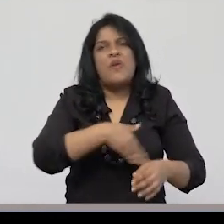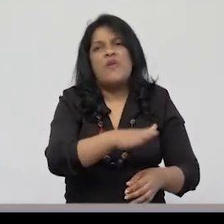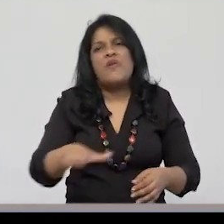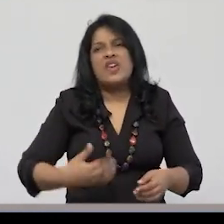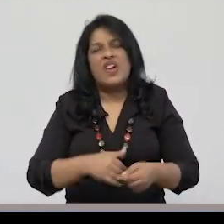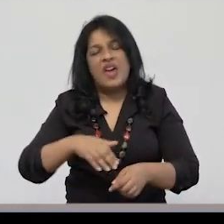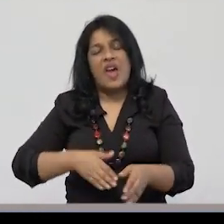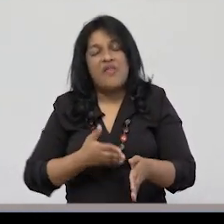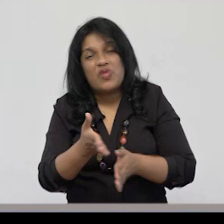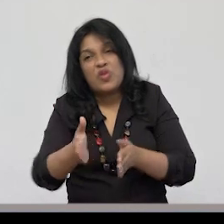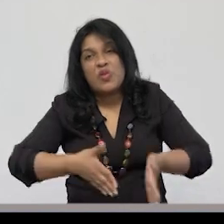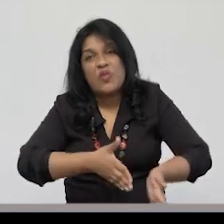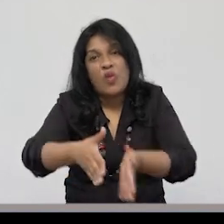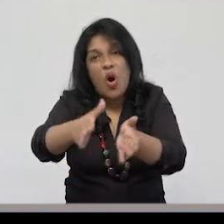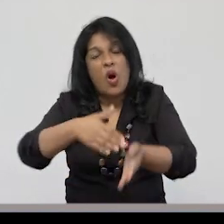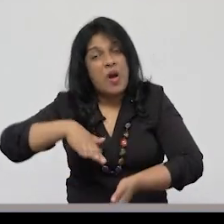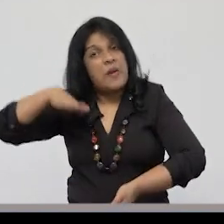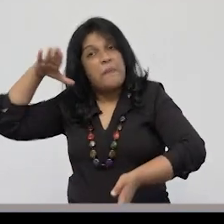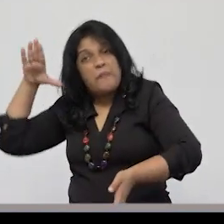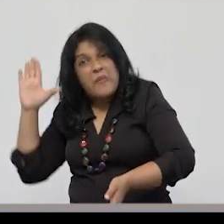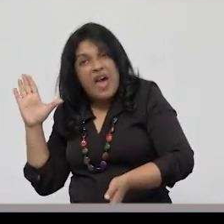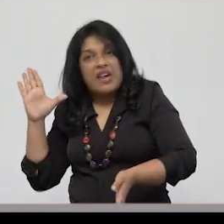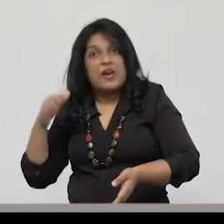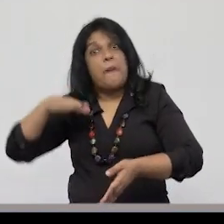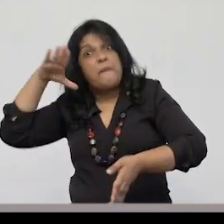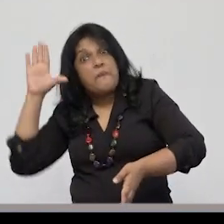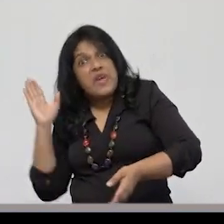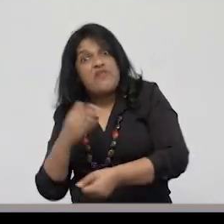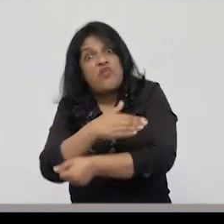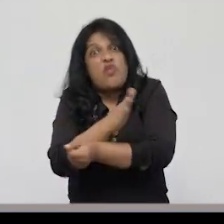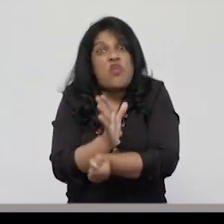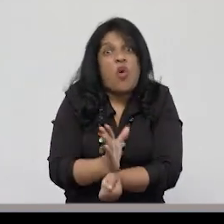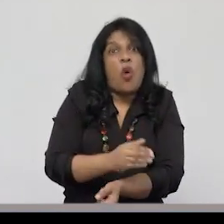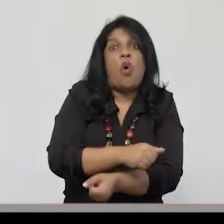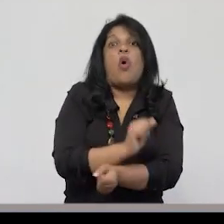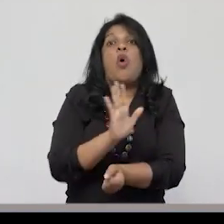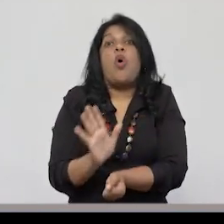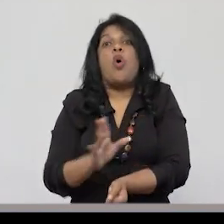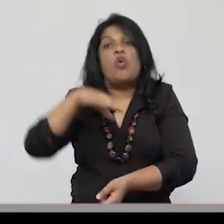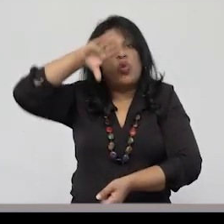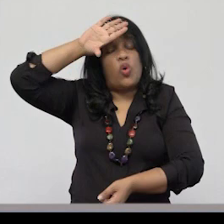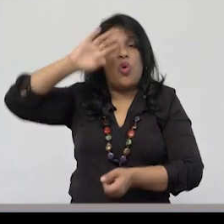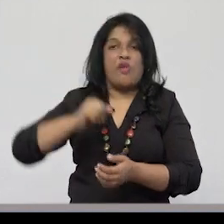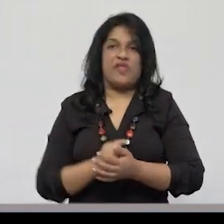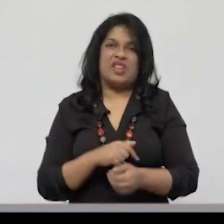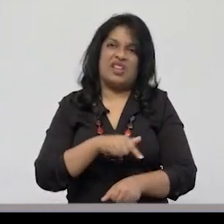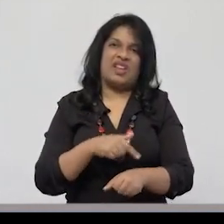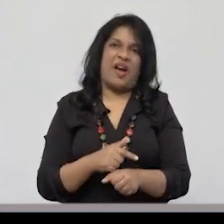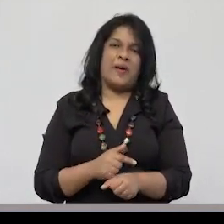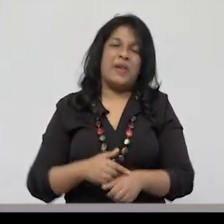habits because we think that is normal. I want to tell you, you better go and look and see in your